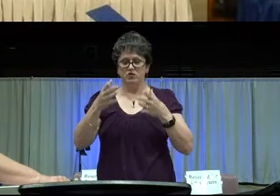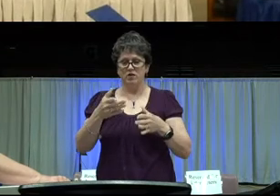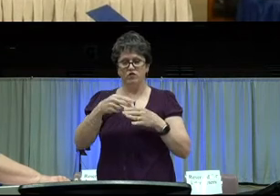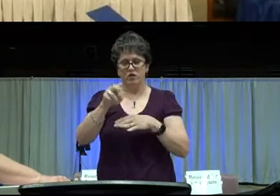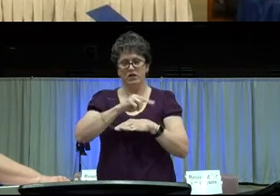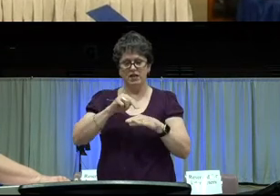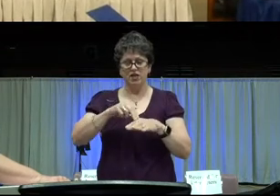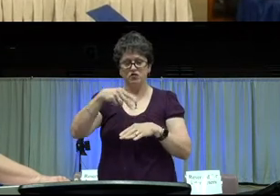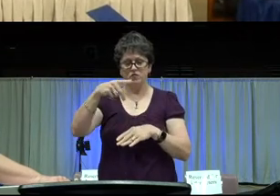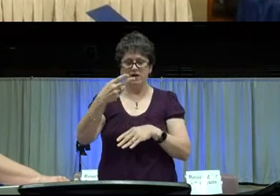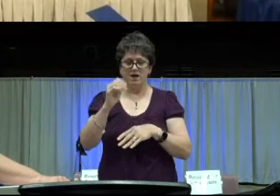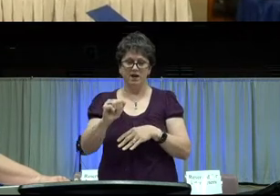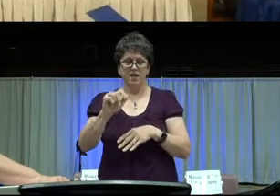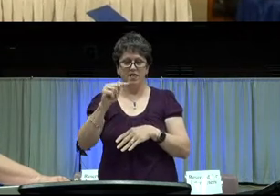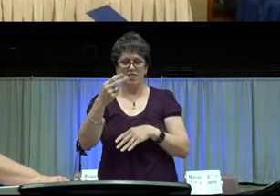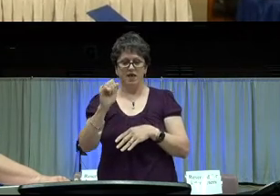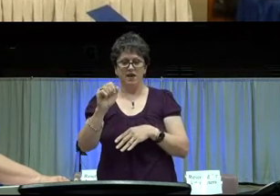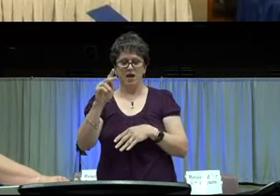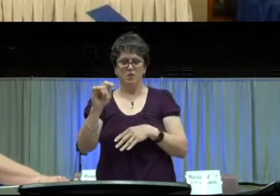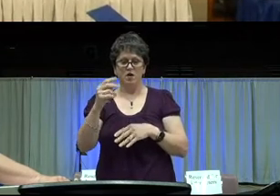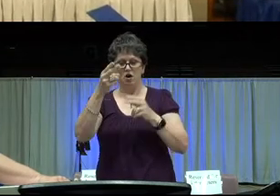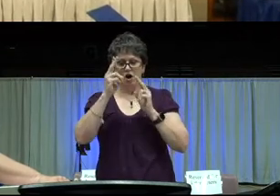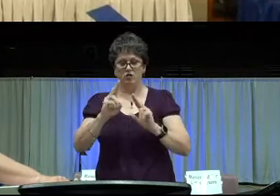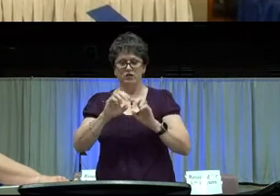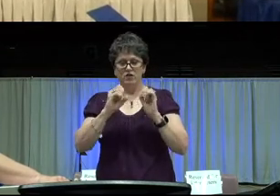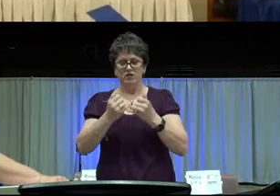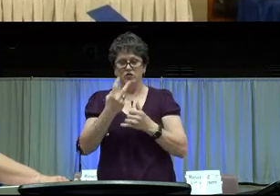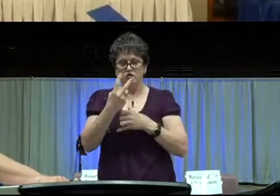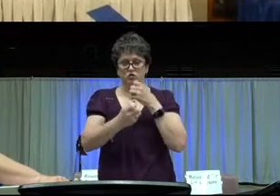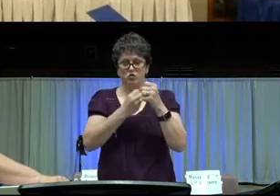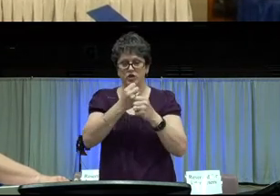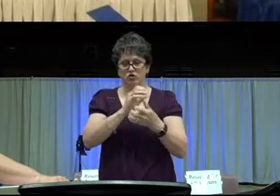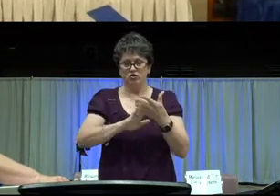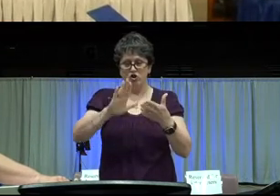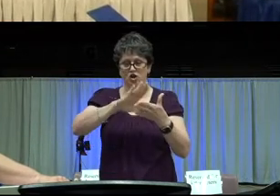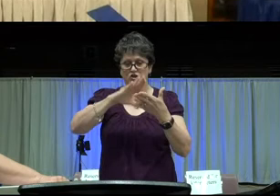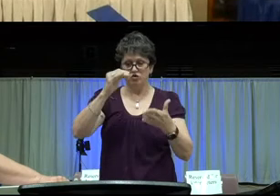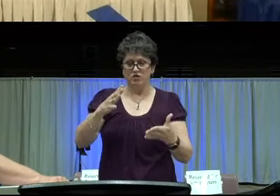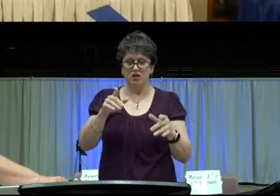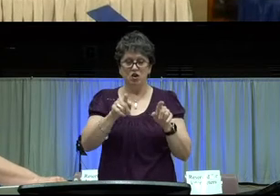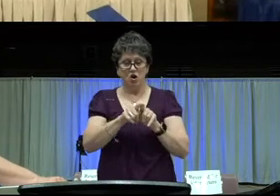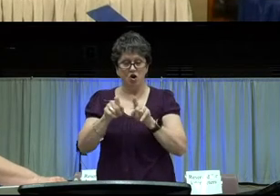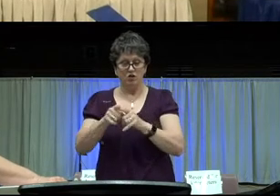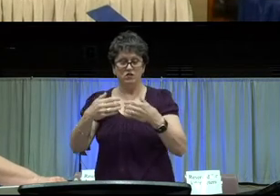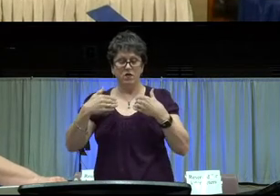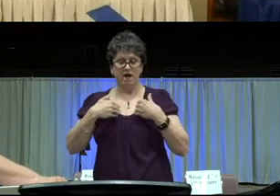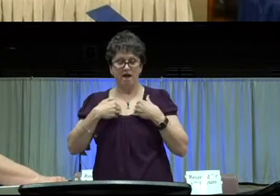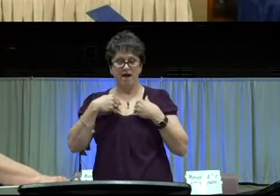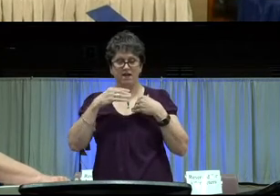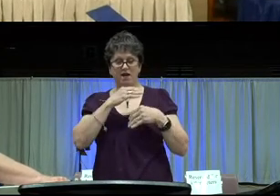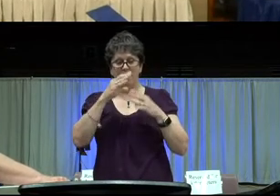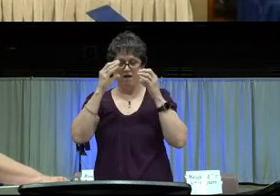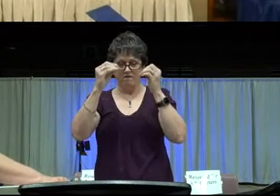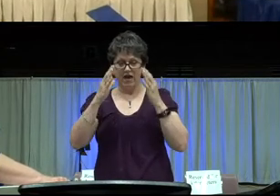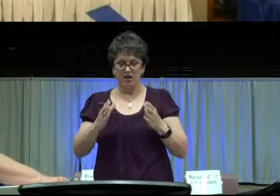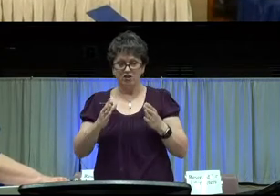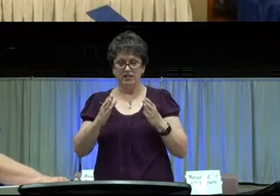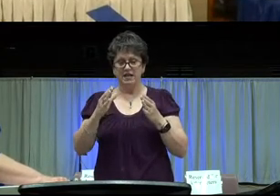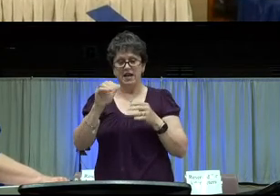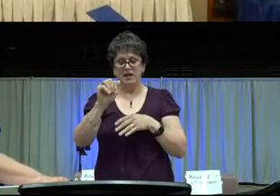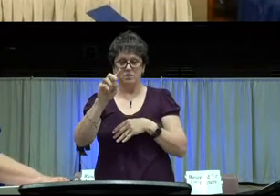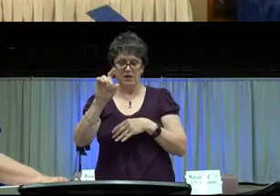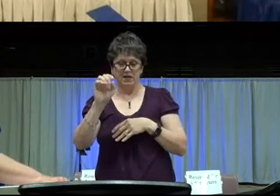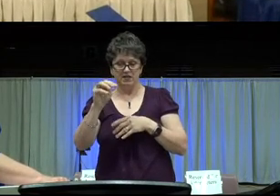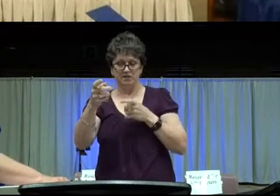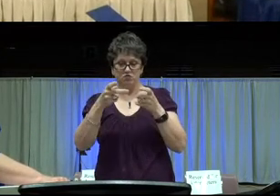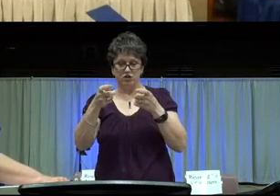Society for two-year college students. Dr. Wolf also held faculty and administrative positions at Oregon State